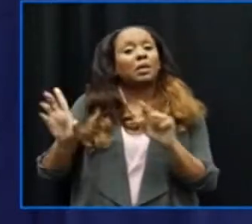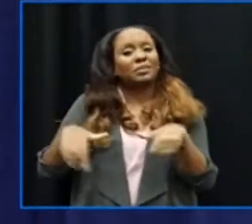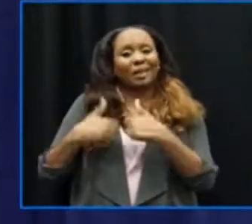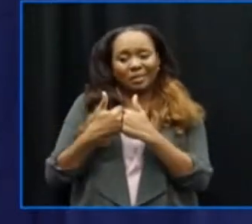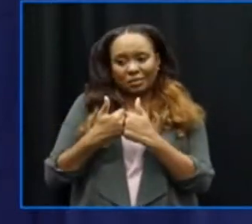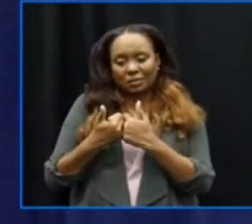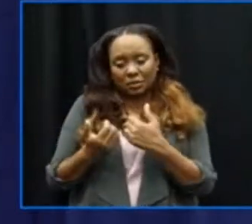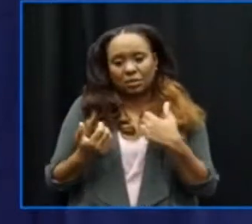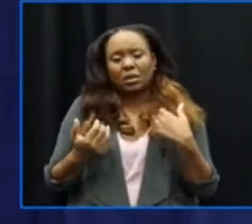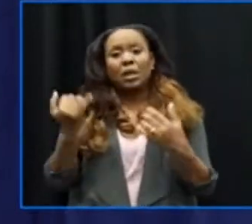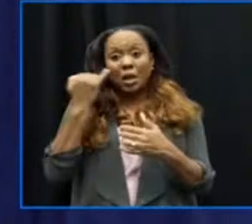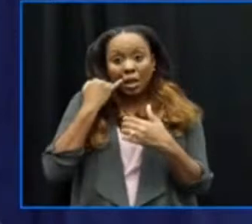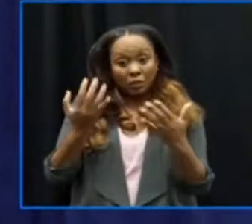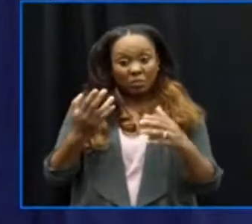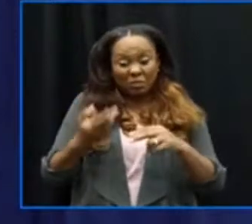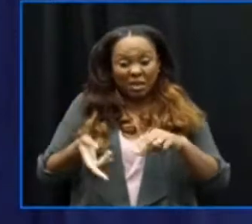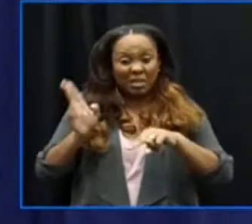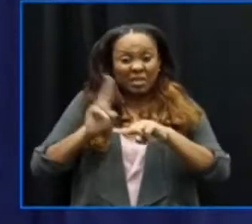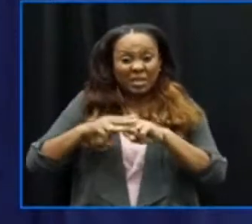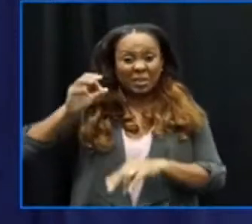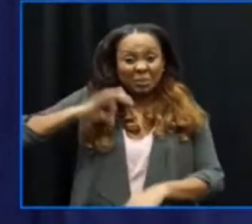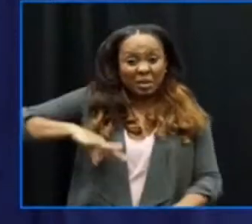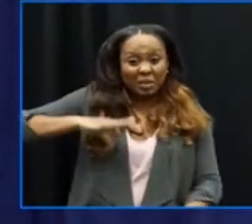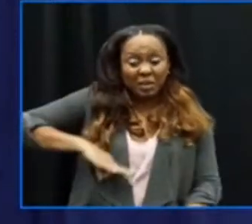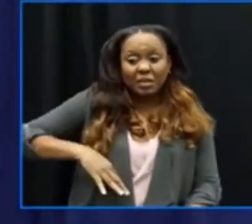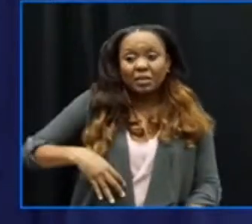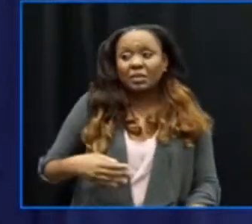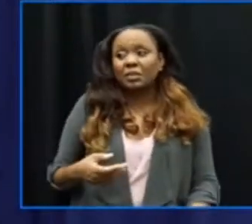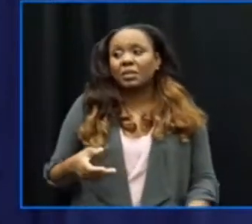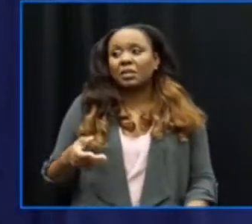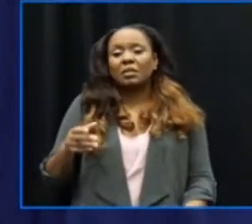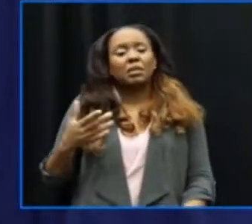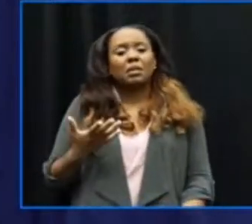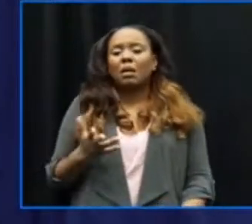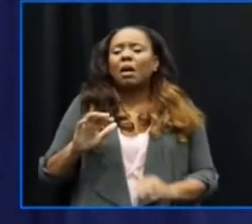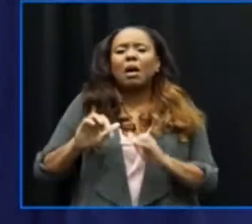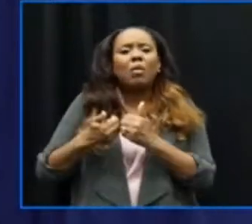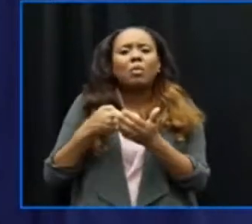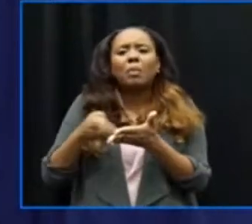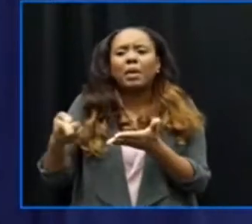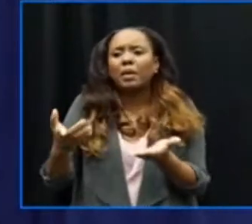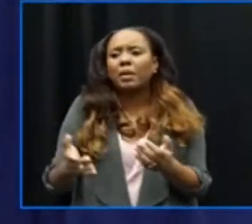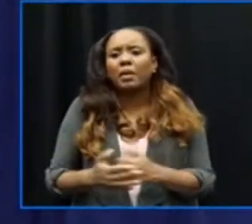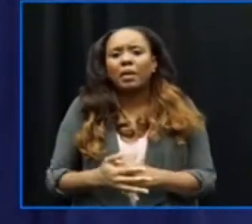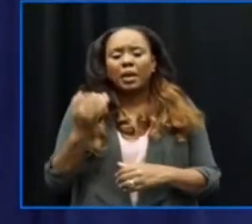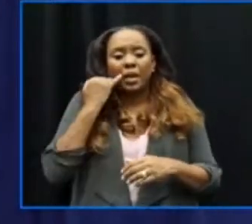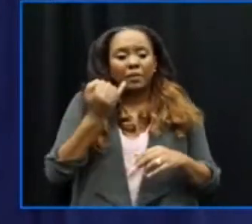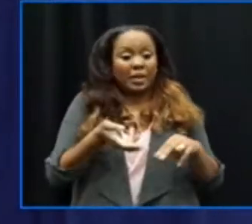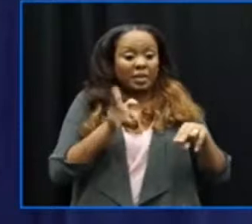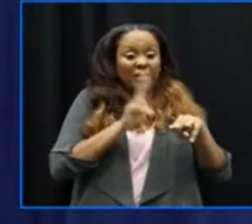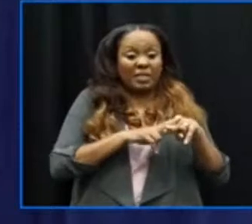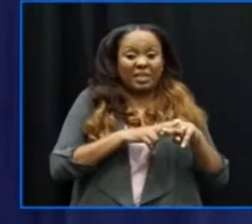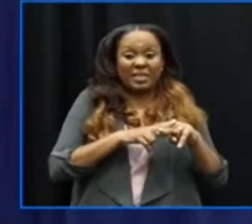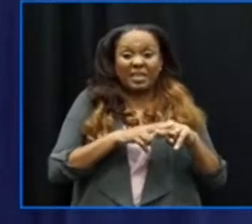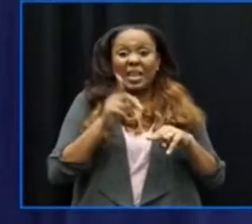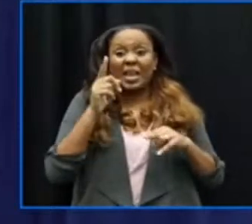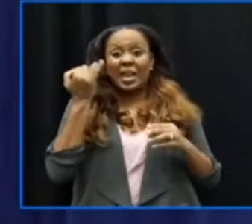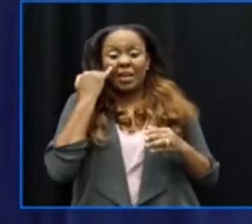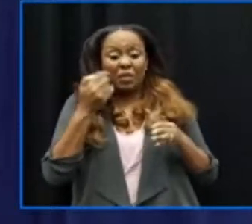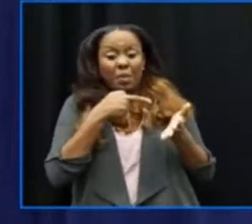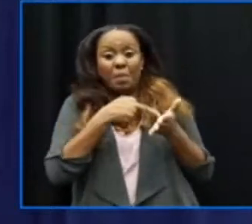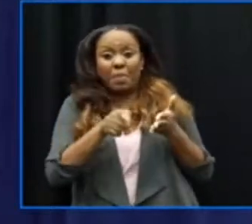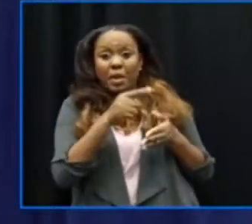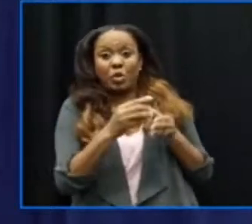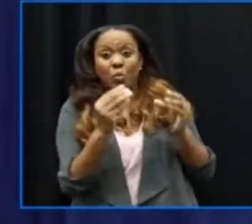every time we increase benefits, we also then have to look about how we're going to pay for those benefits down the road. And so adequacy of benefits